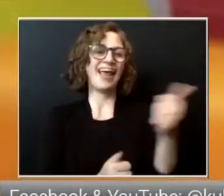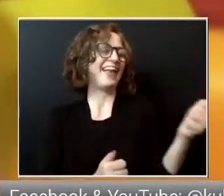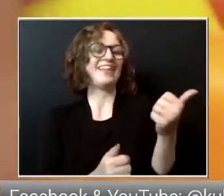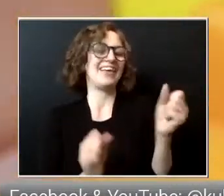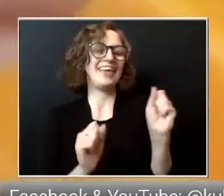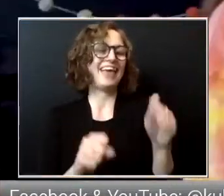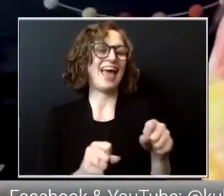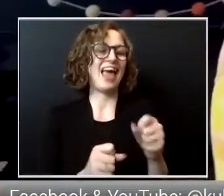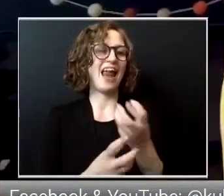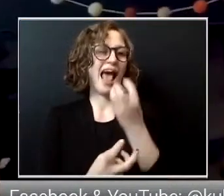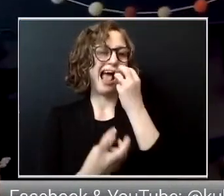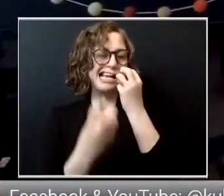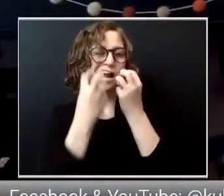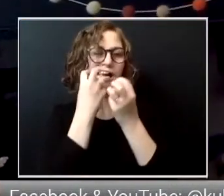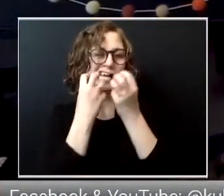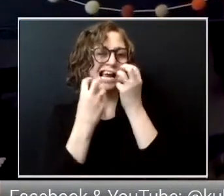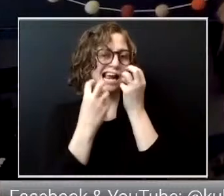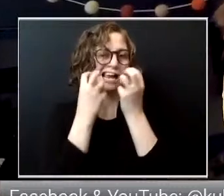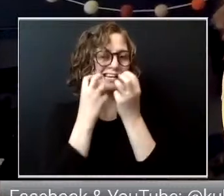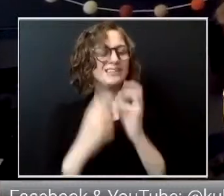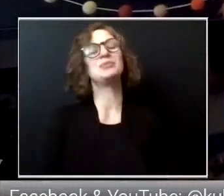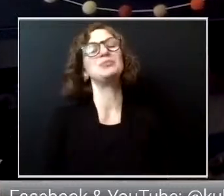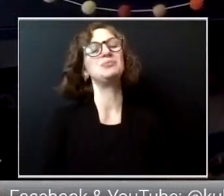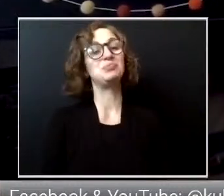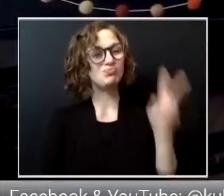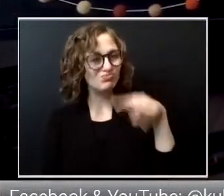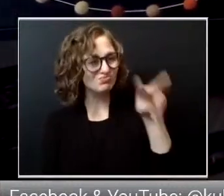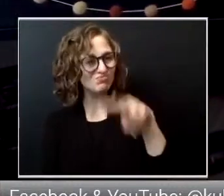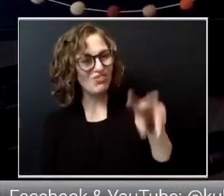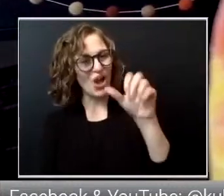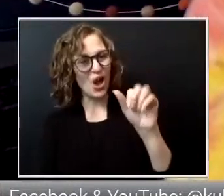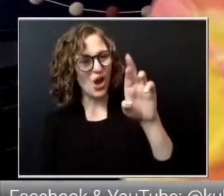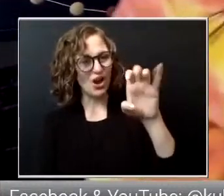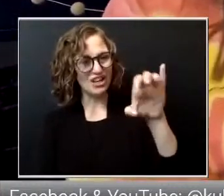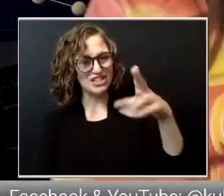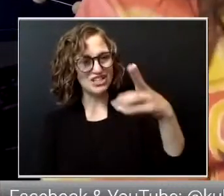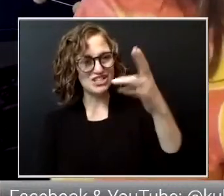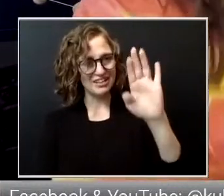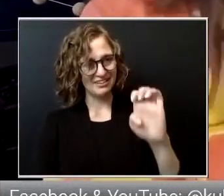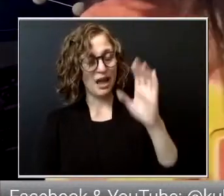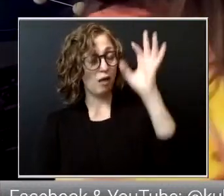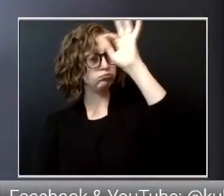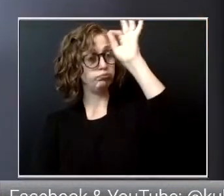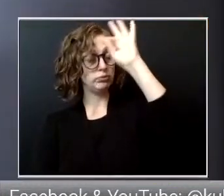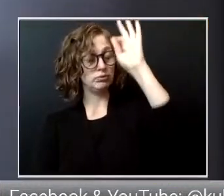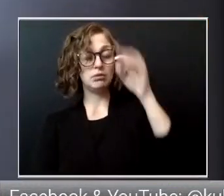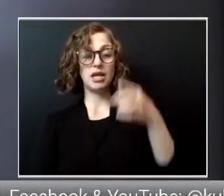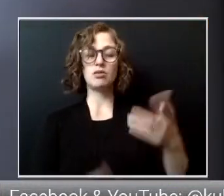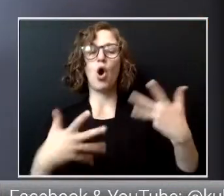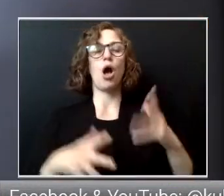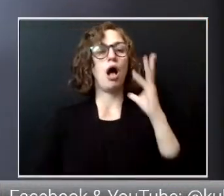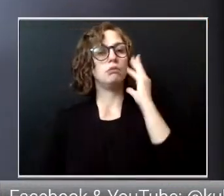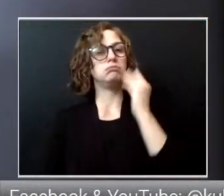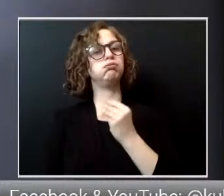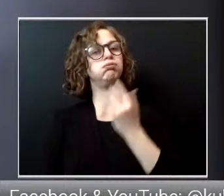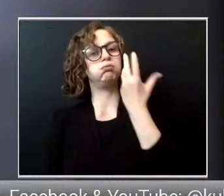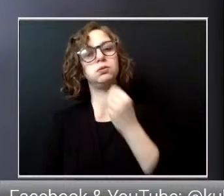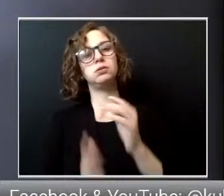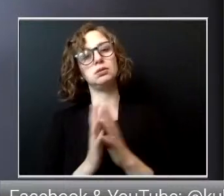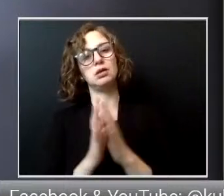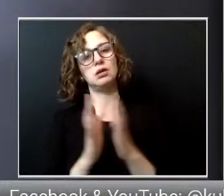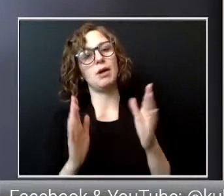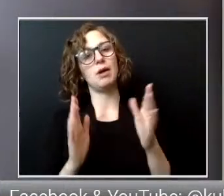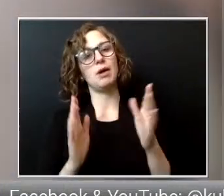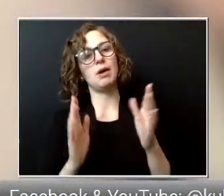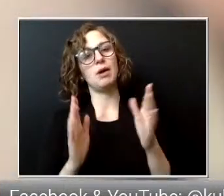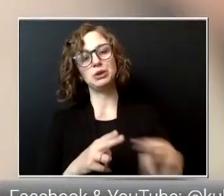To look at Archie, you would never know how much he's already been through in his short life. In fact, even before he arrived in